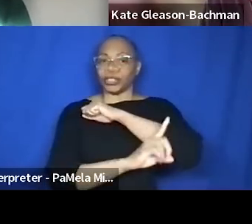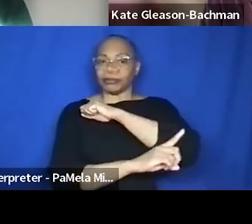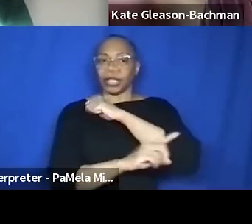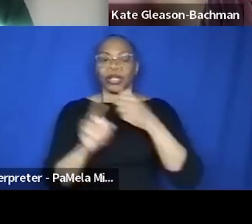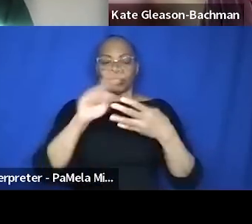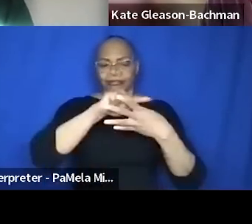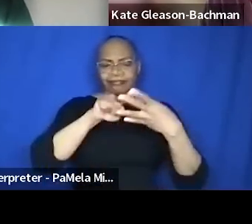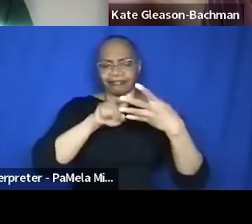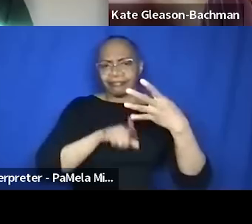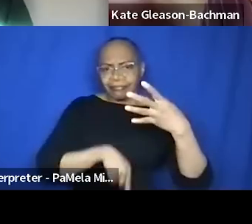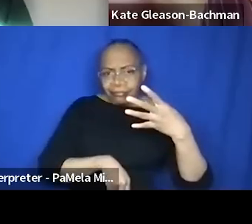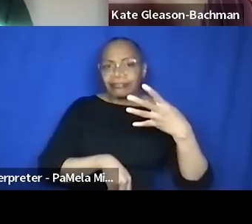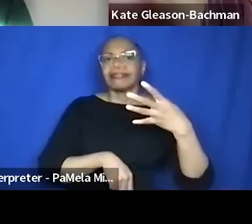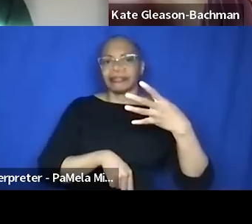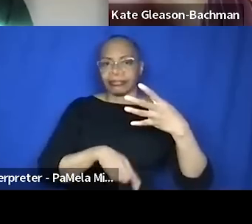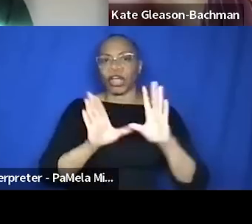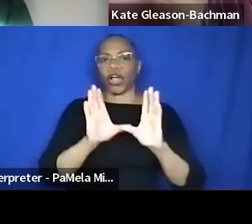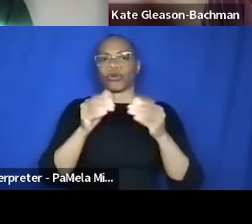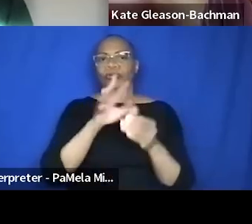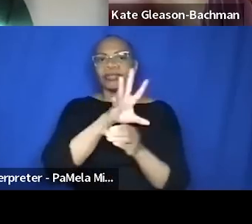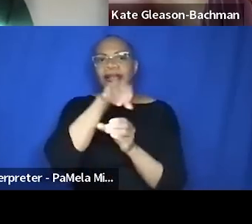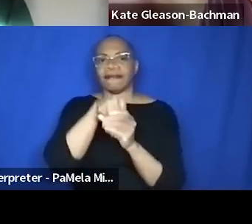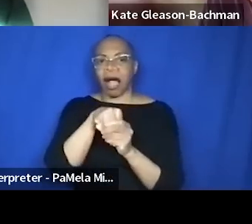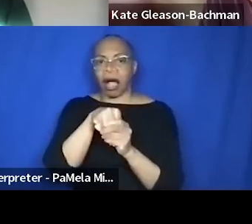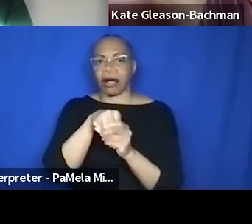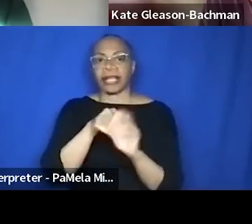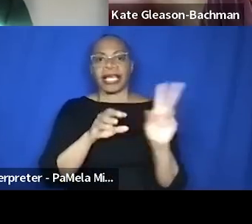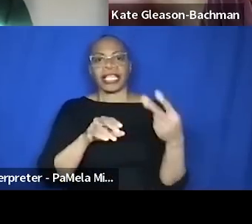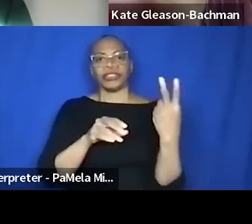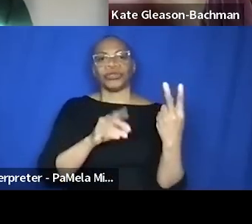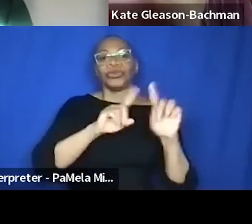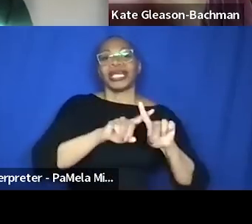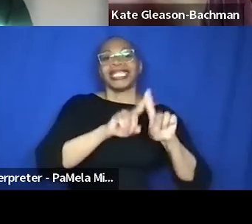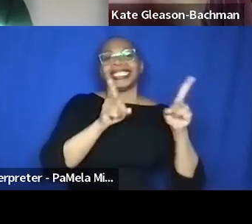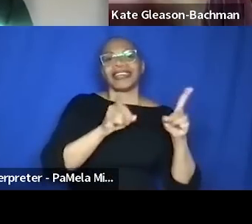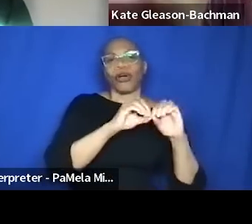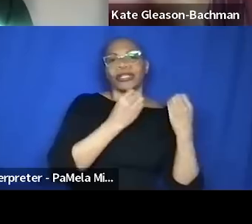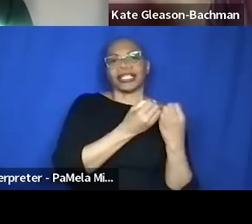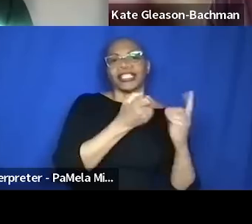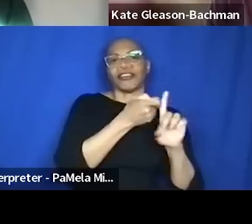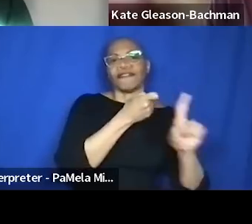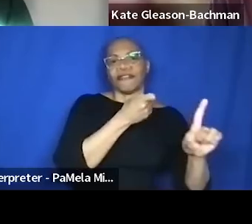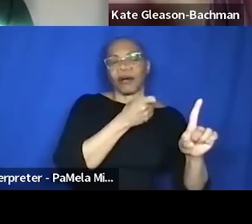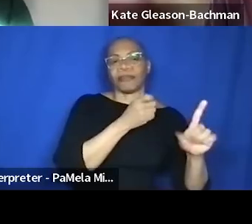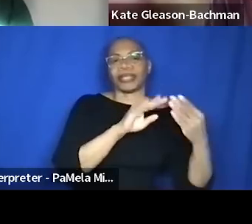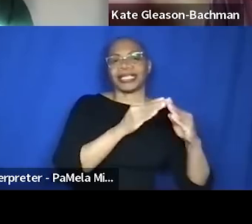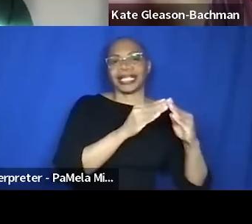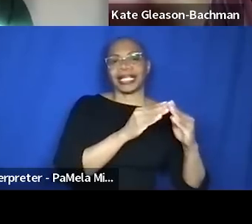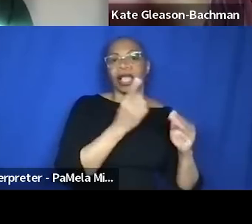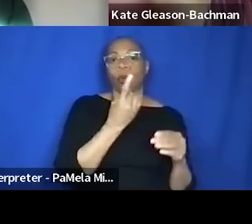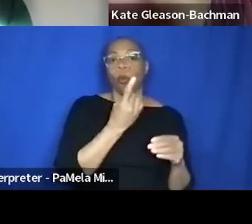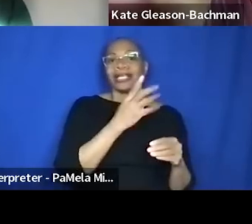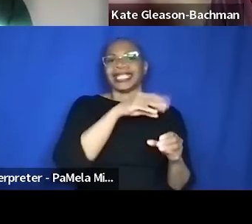involved together. But one of the good things, so there's two different organizations from the city. One is the Inside Safe, and we are